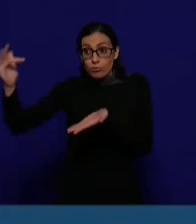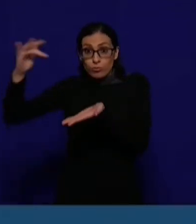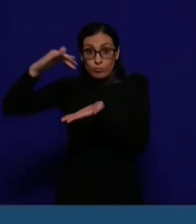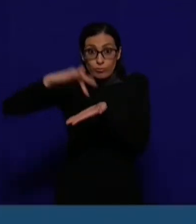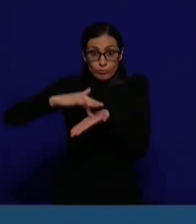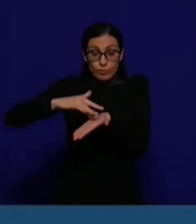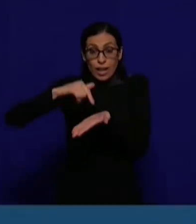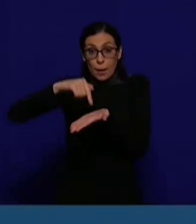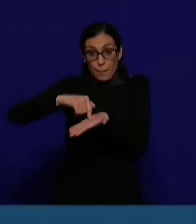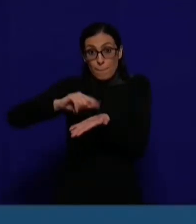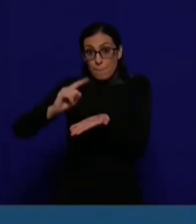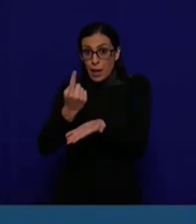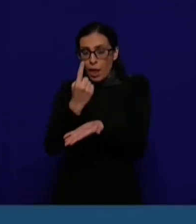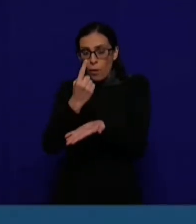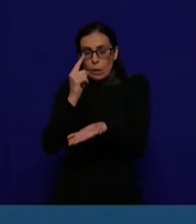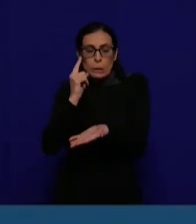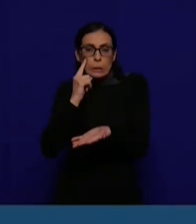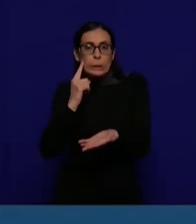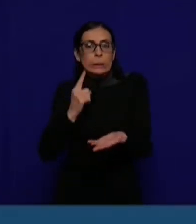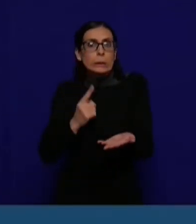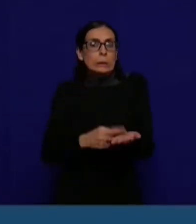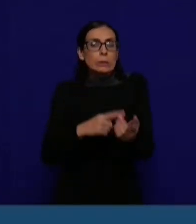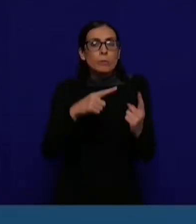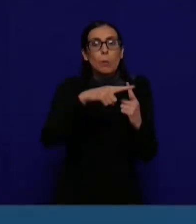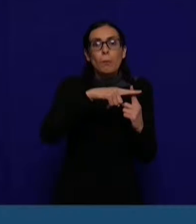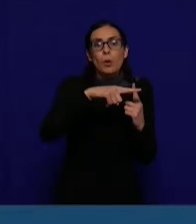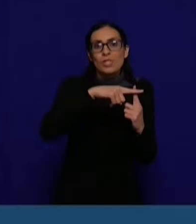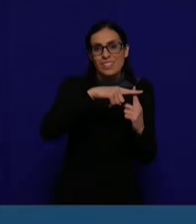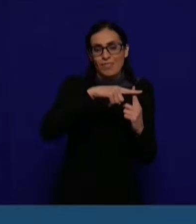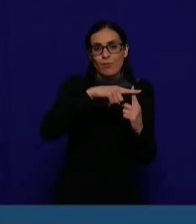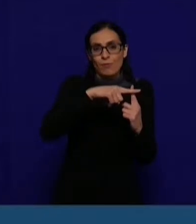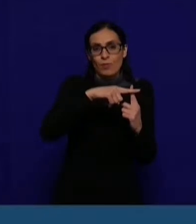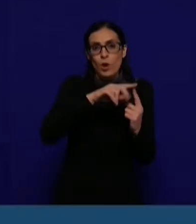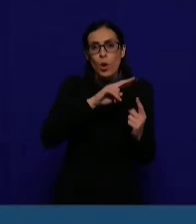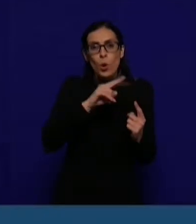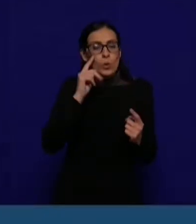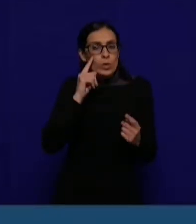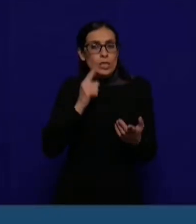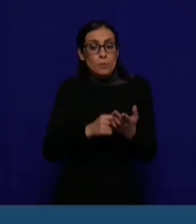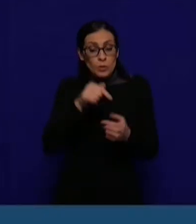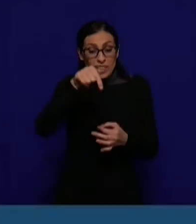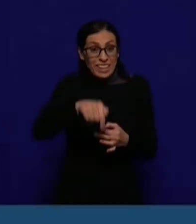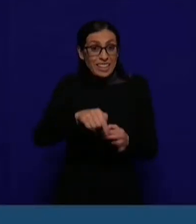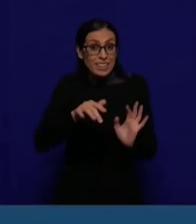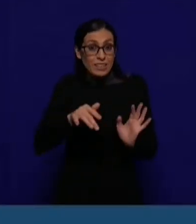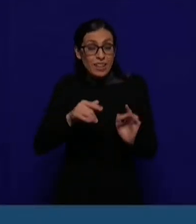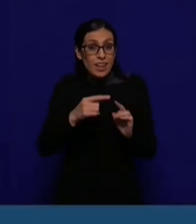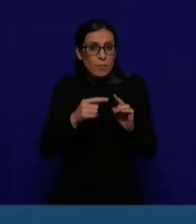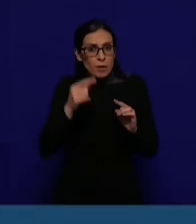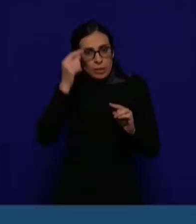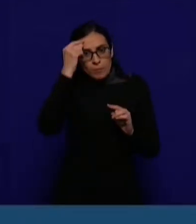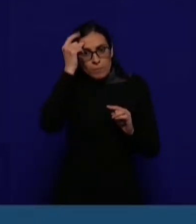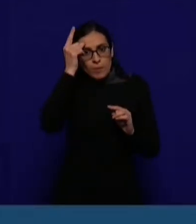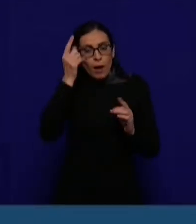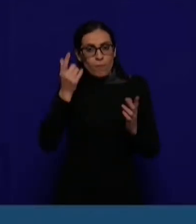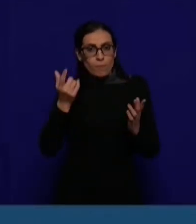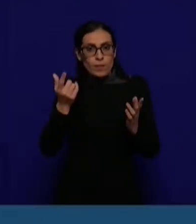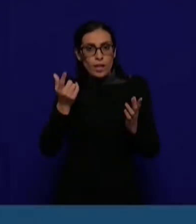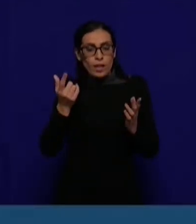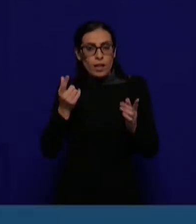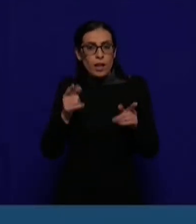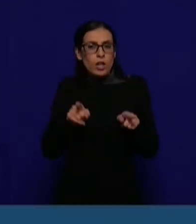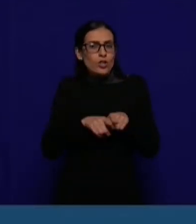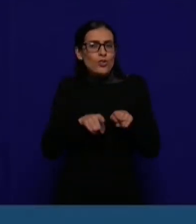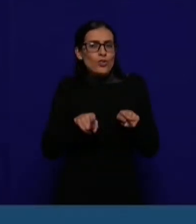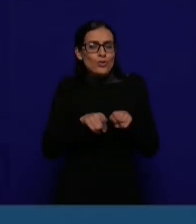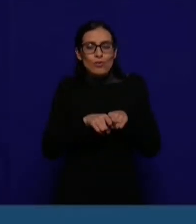will pick up any cases who are positive at that particular point in time. However, as we know, we still offer